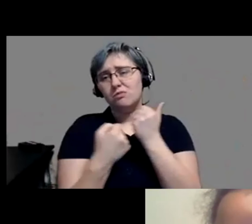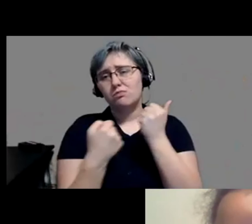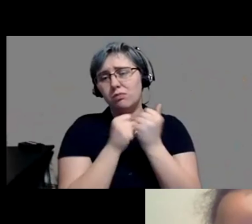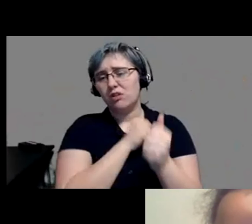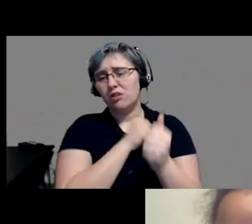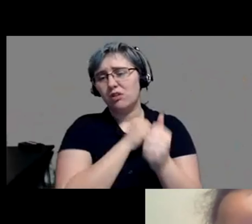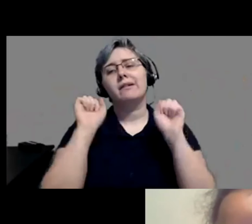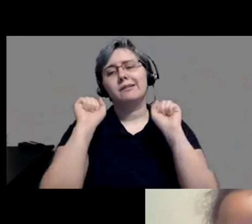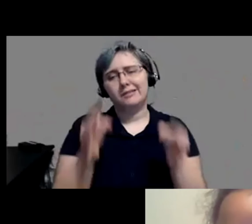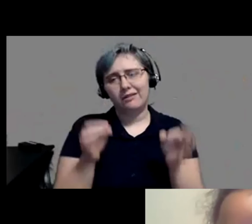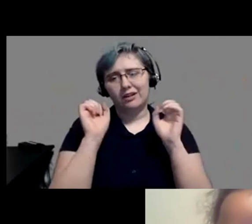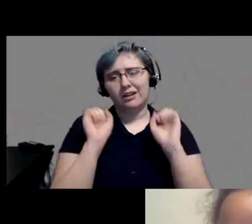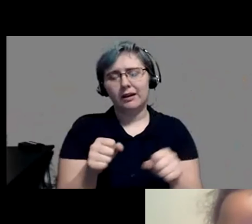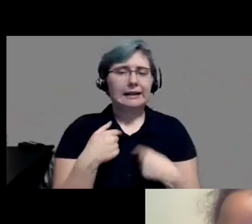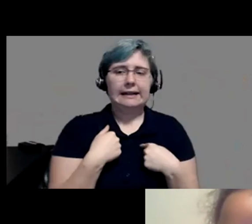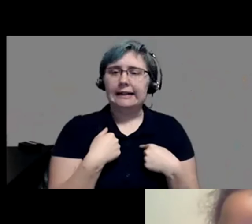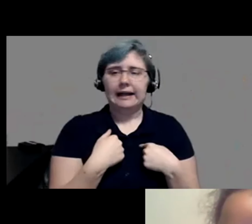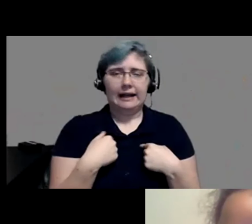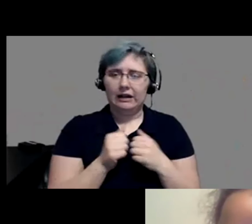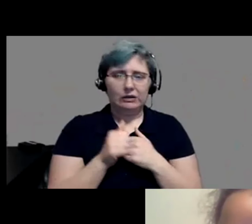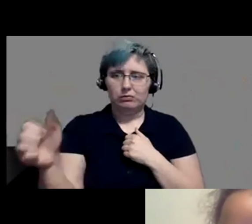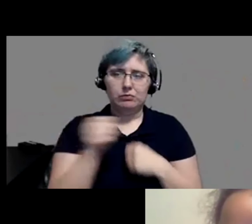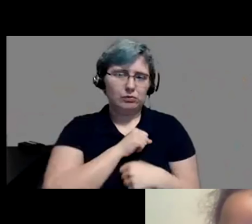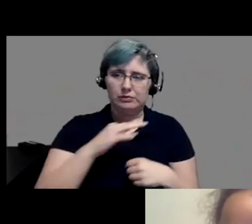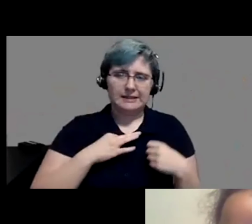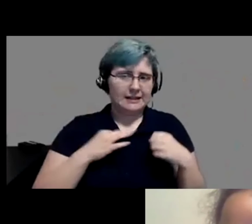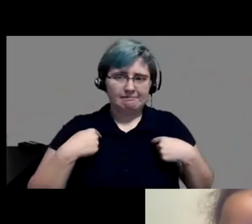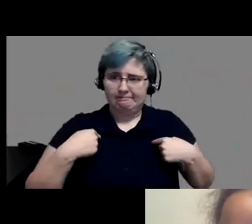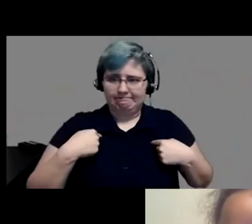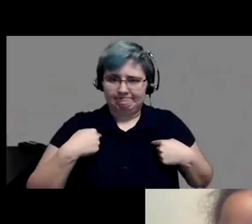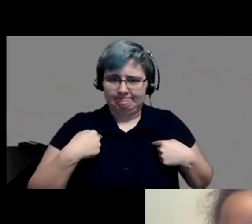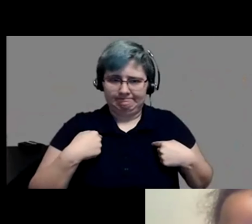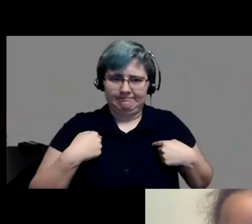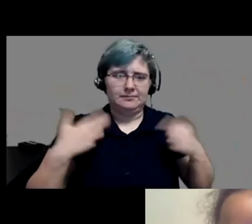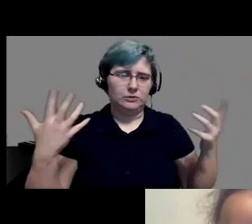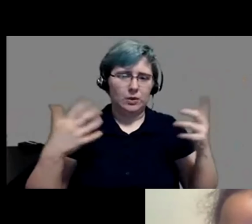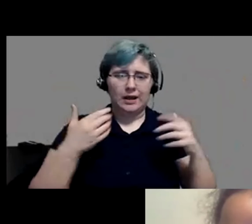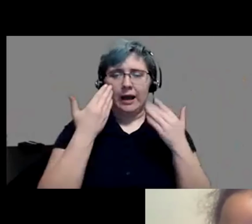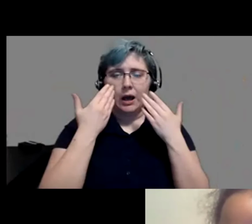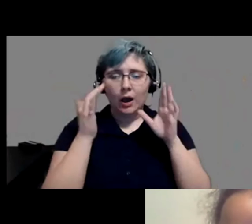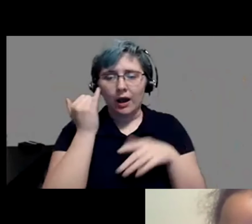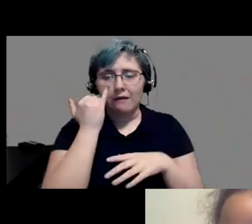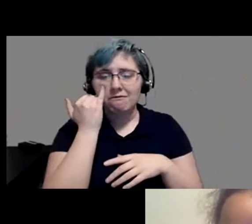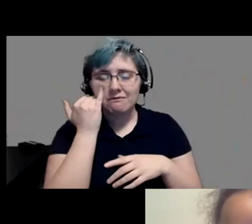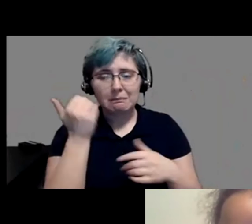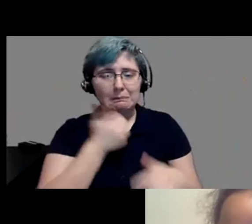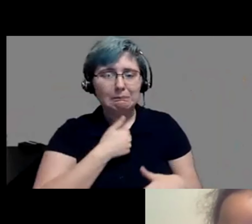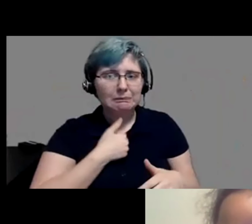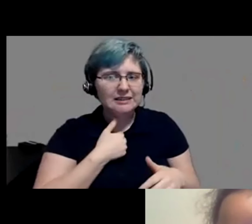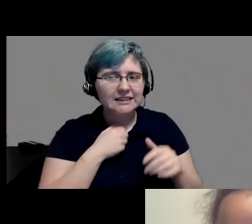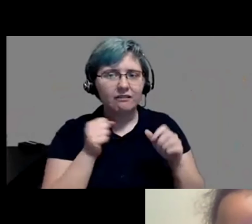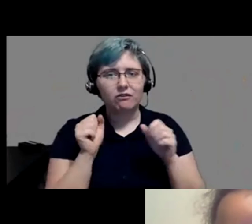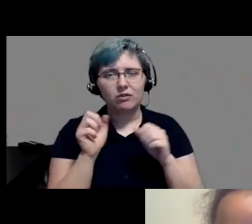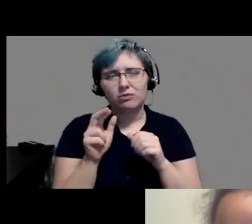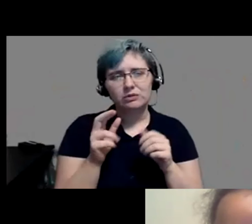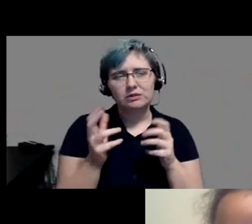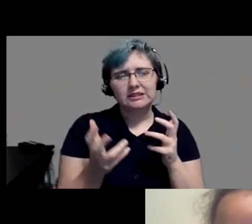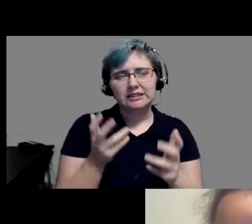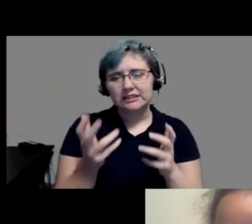to Yeah, handle it. I don't have remote support staff, so I didn't know, like, if I could have done it myself or whatever.